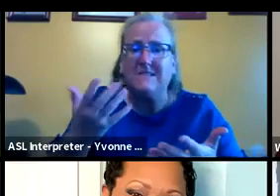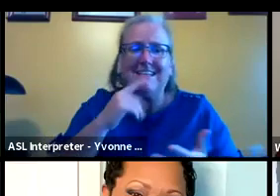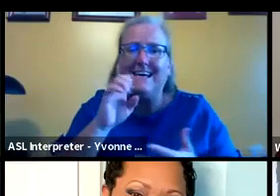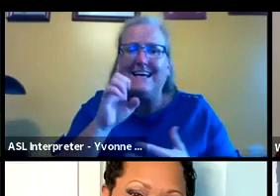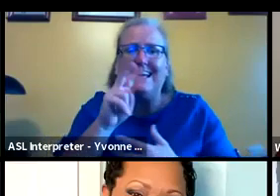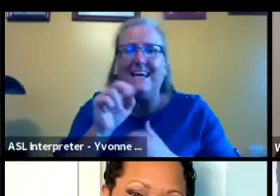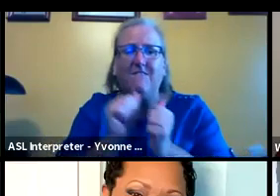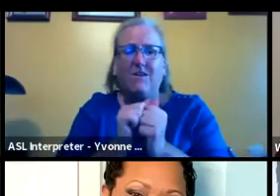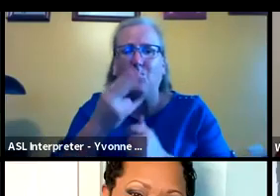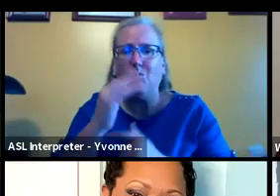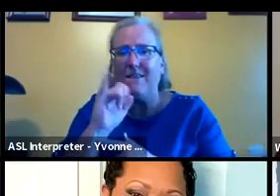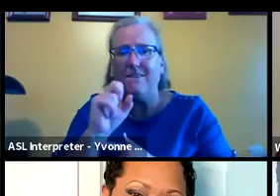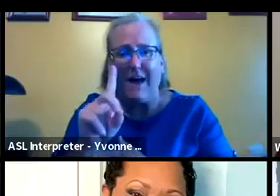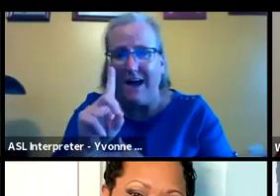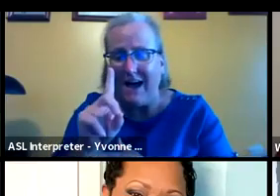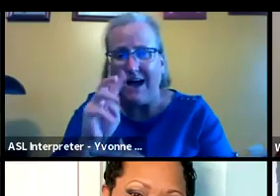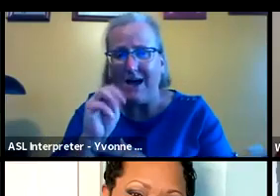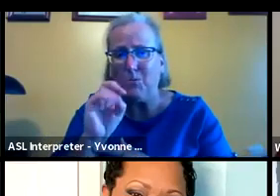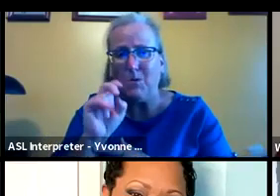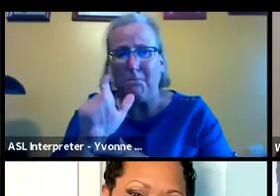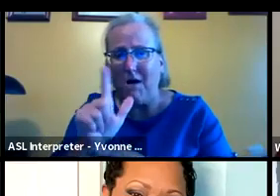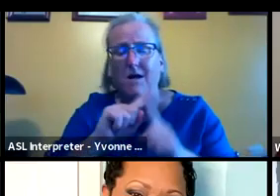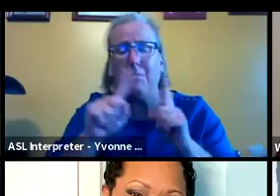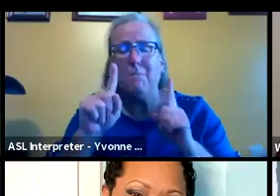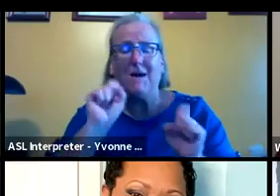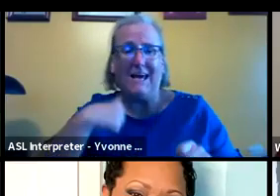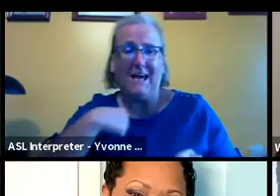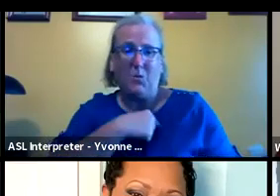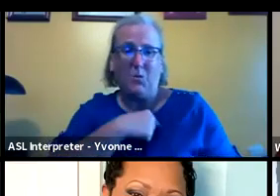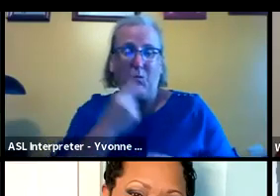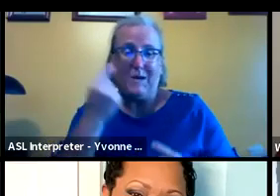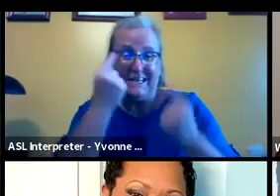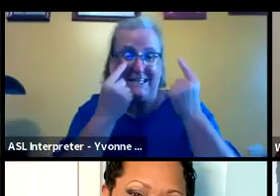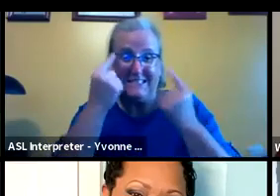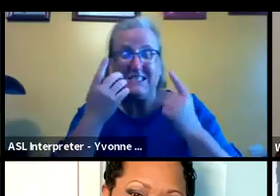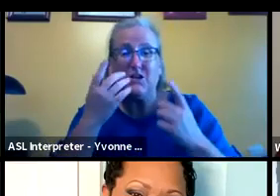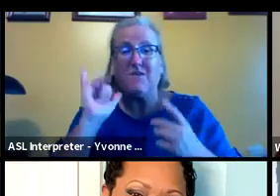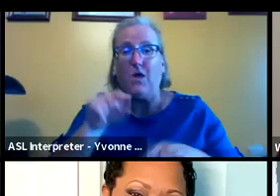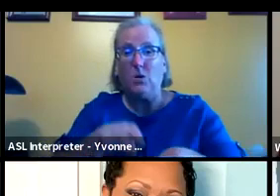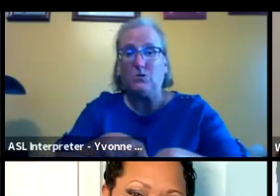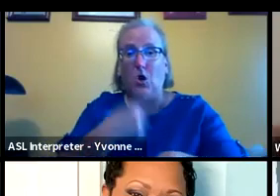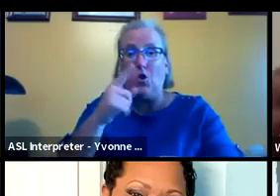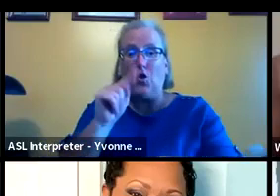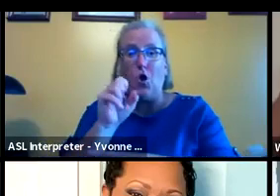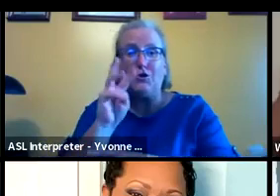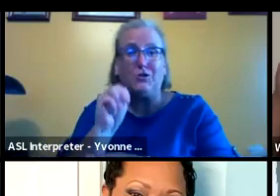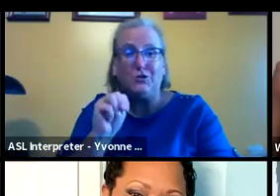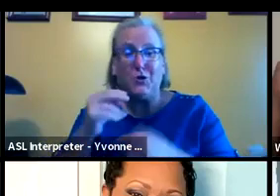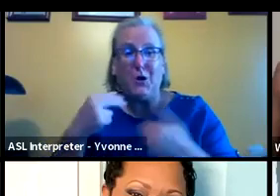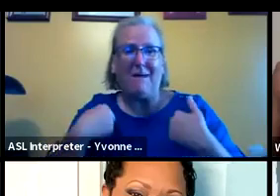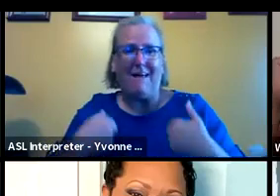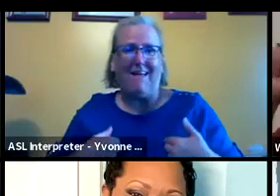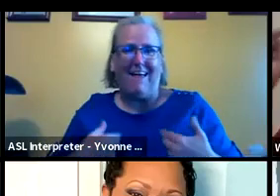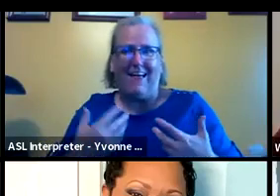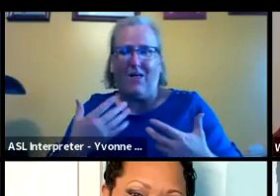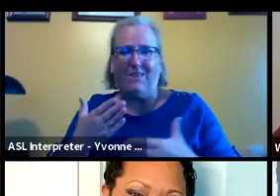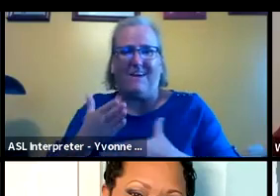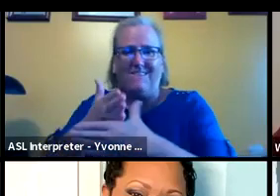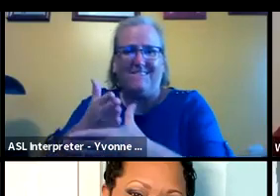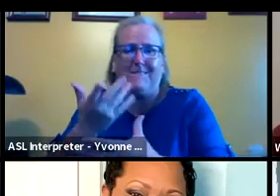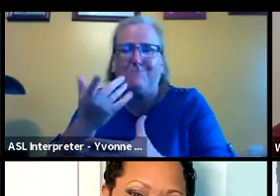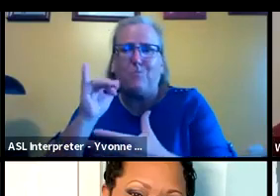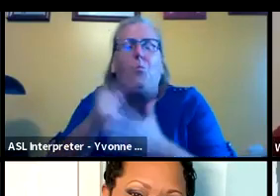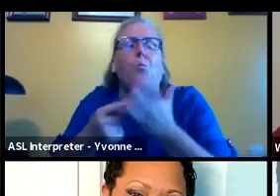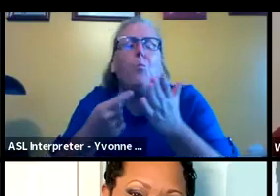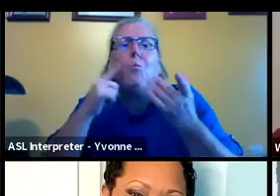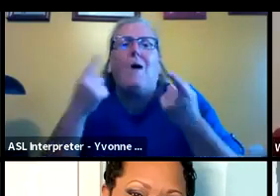model. And that we would also consider the potential long-term health effects that are being studied and are currently